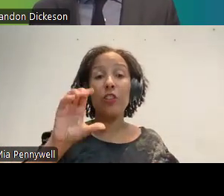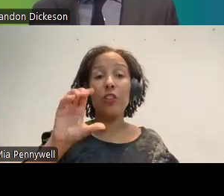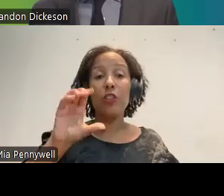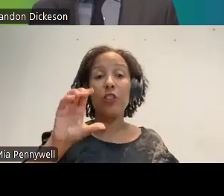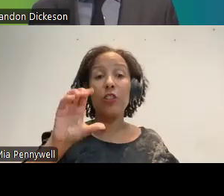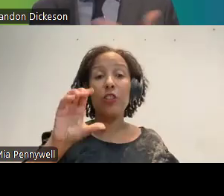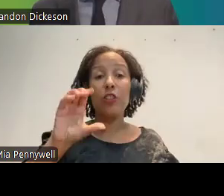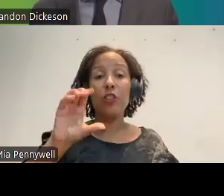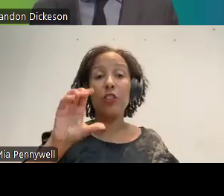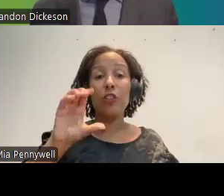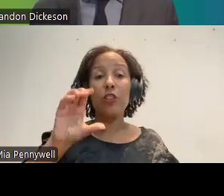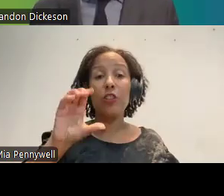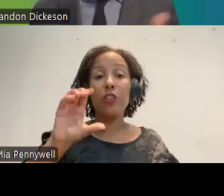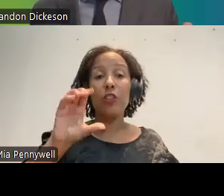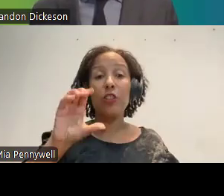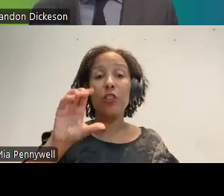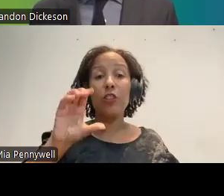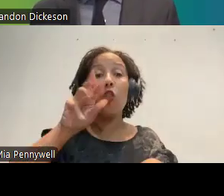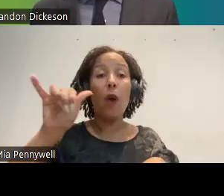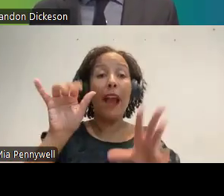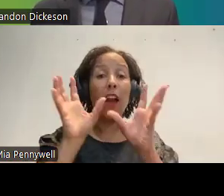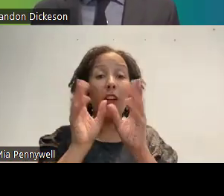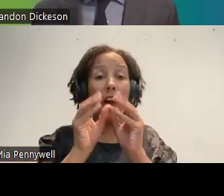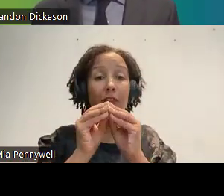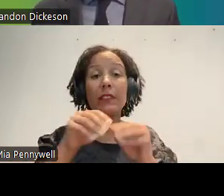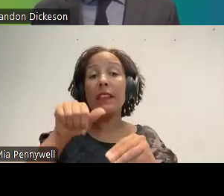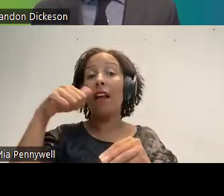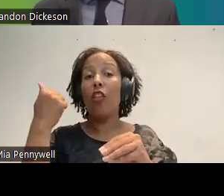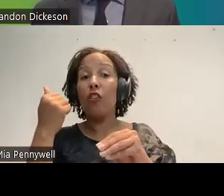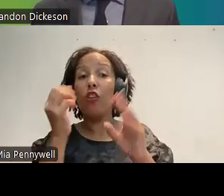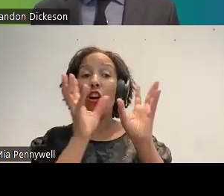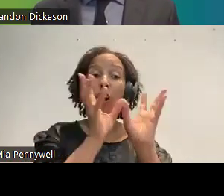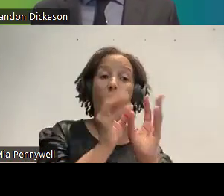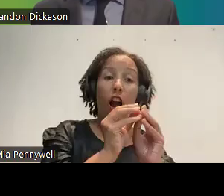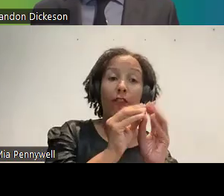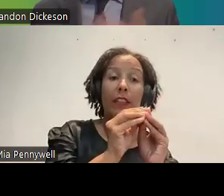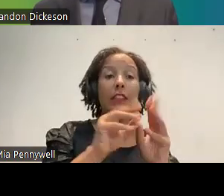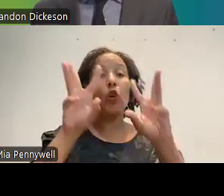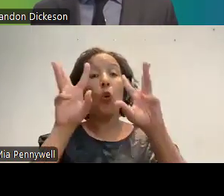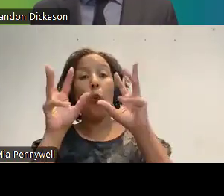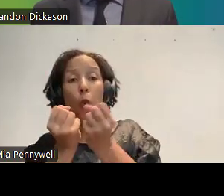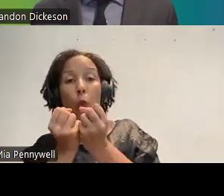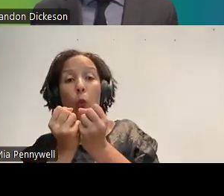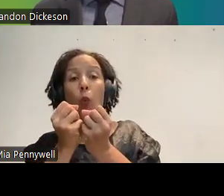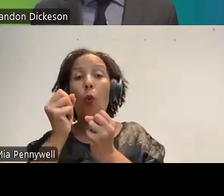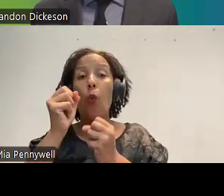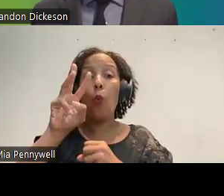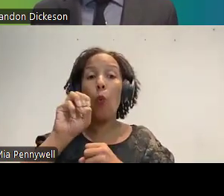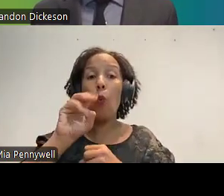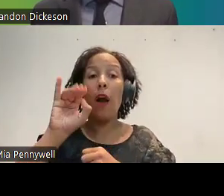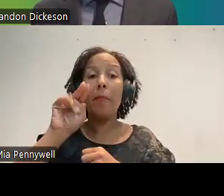Summit, and several other either conferences or webinars. So it's something that has received a great deal